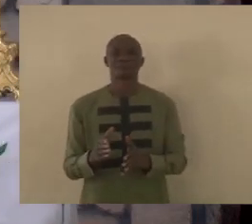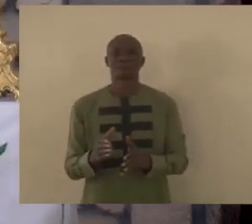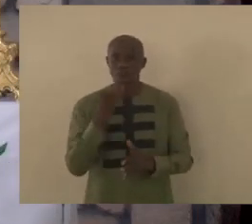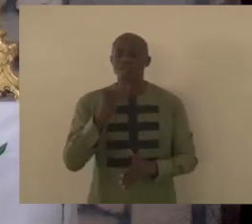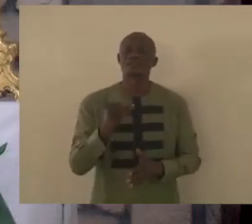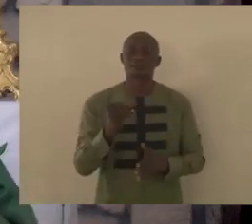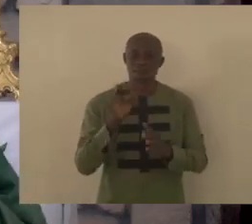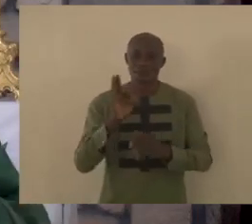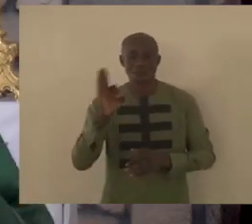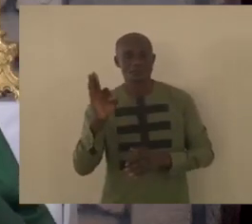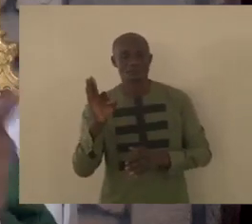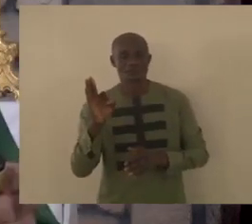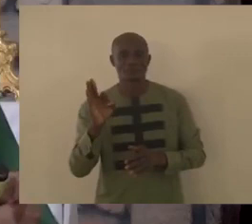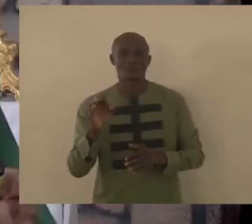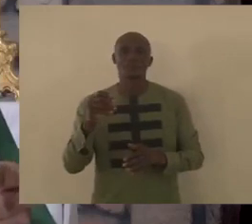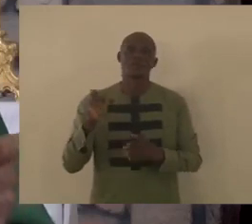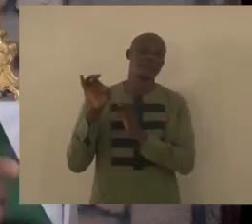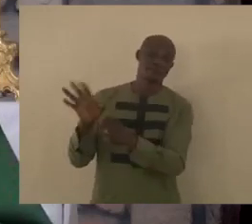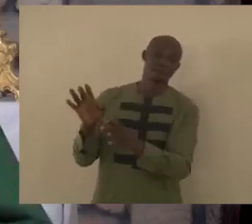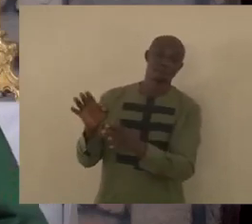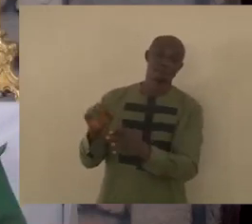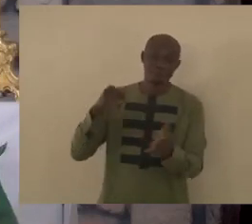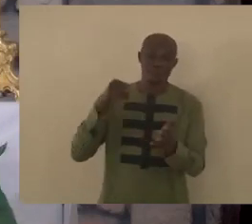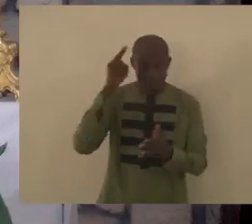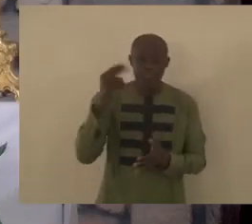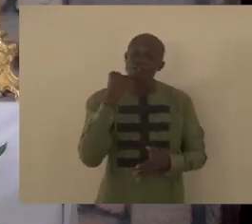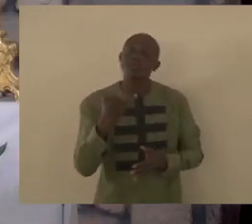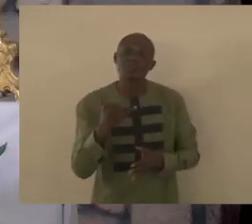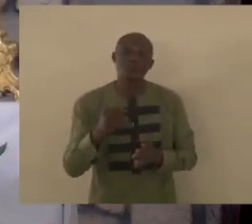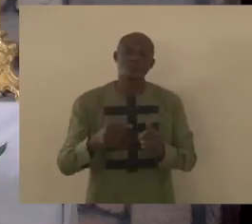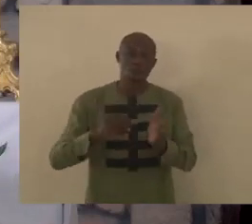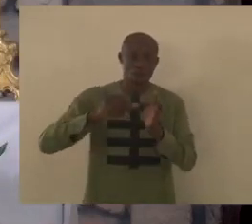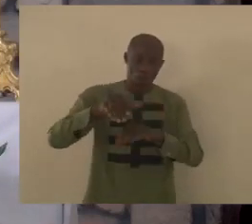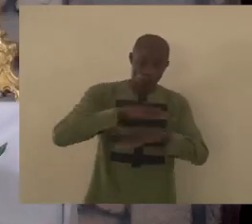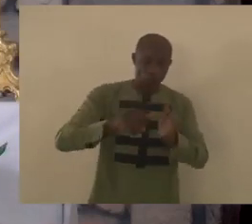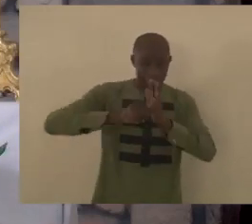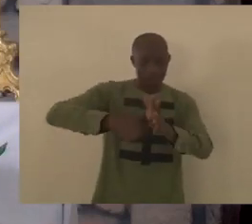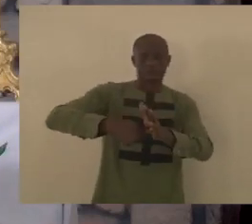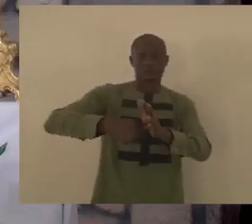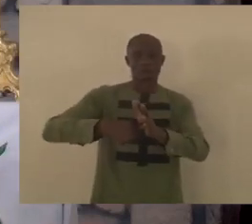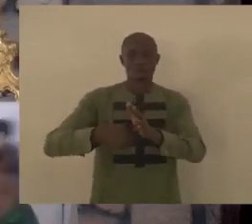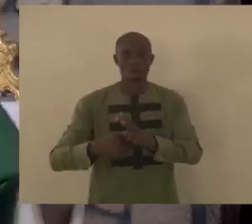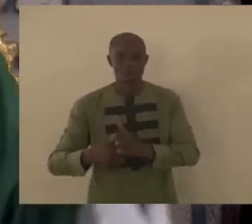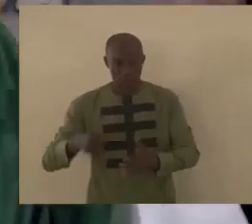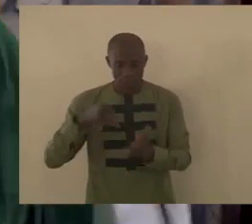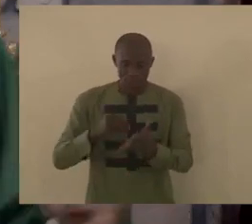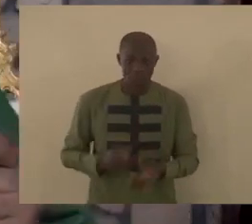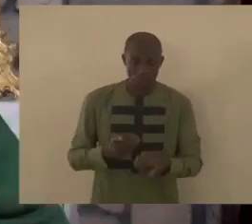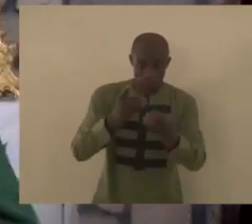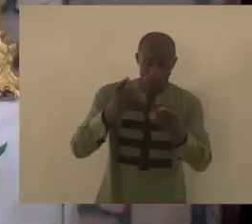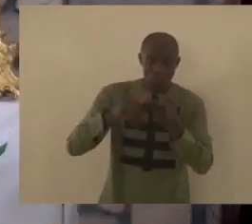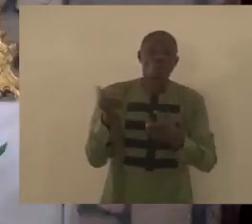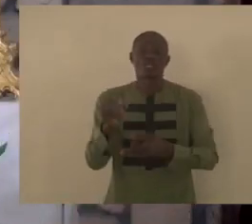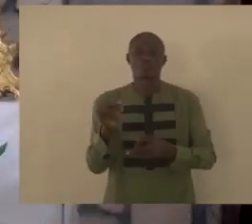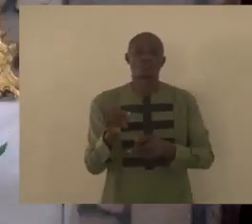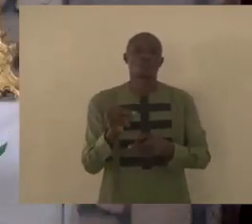literally? Is Jesus preaching hate? No, he's exaggerating to prove a point, to tell us that our commitment